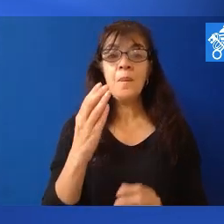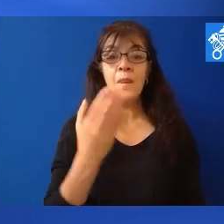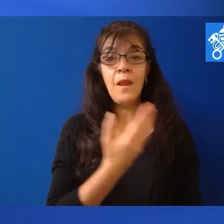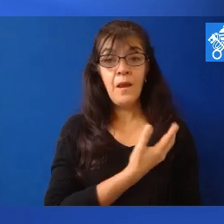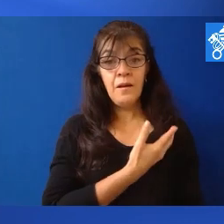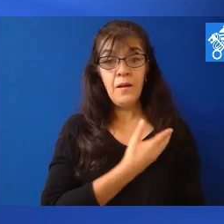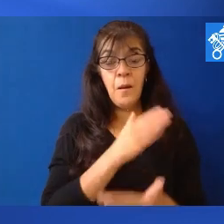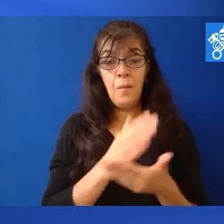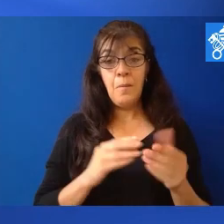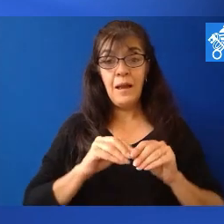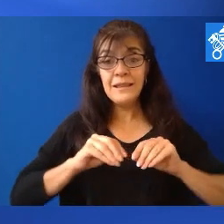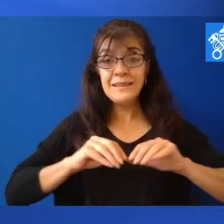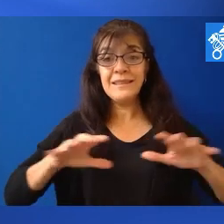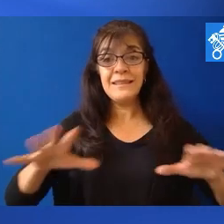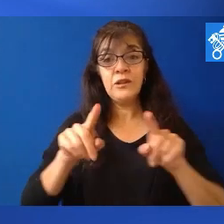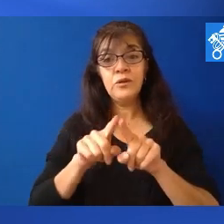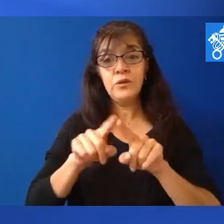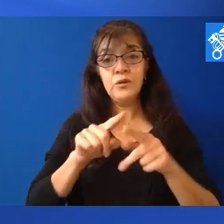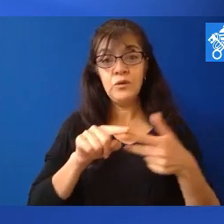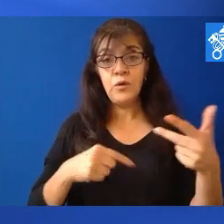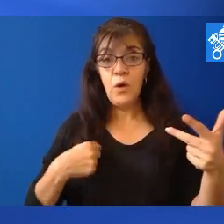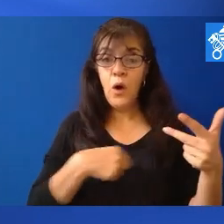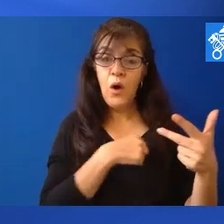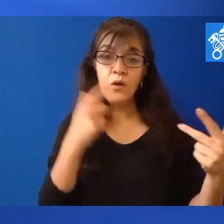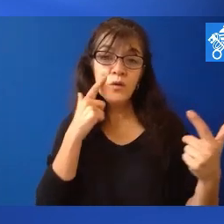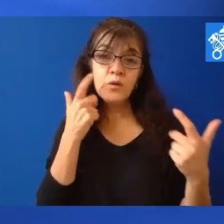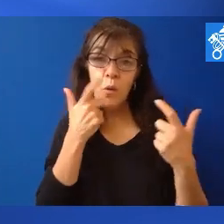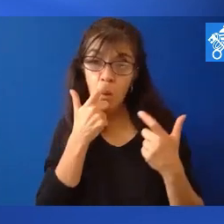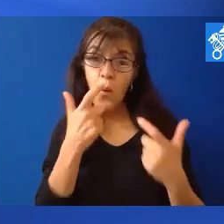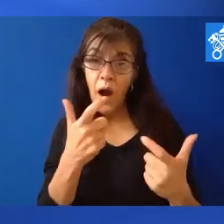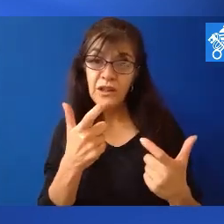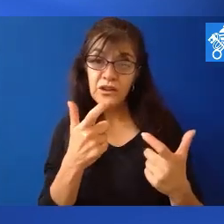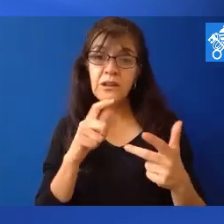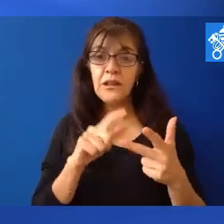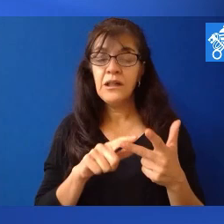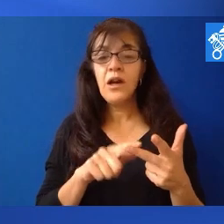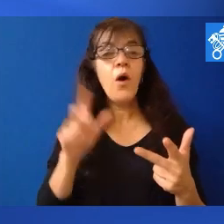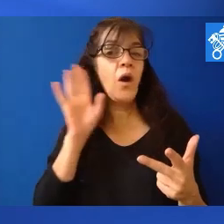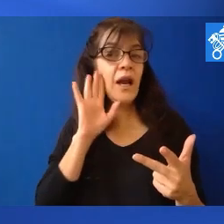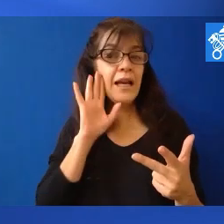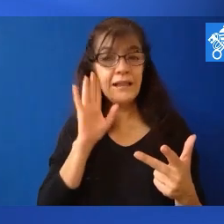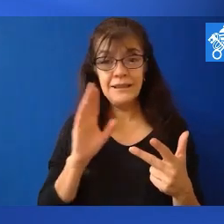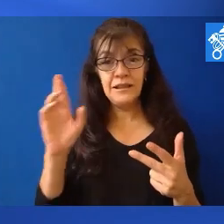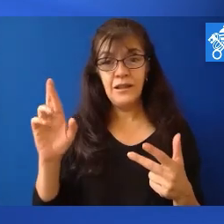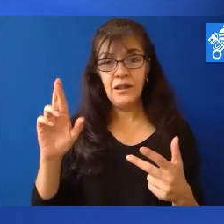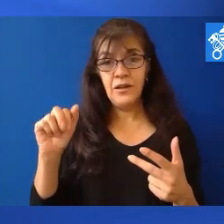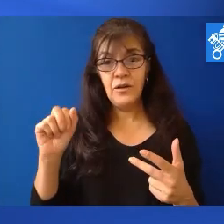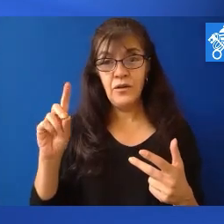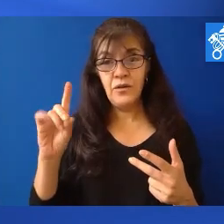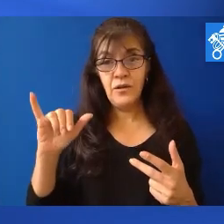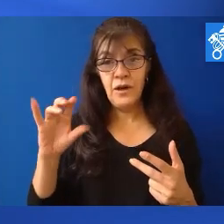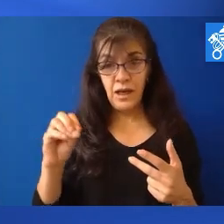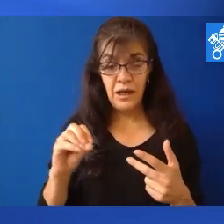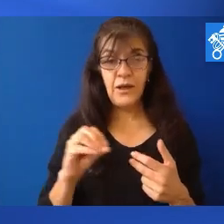The papal blessing at the end of the audience also extends to us watching on television or listening